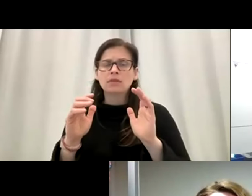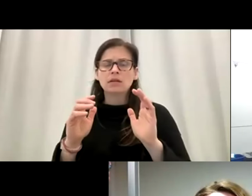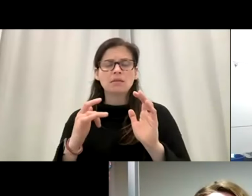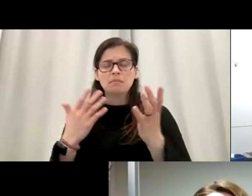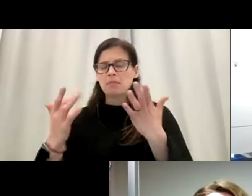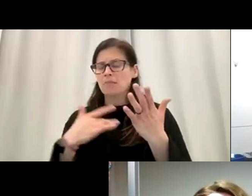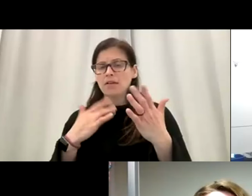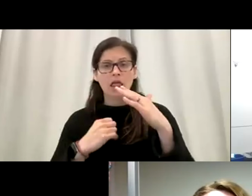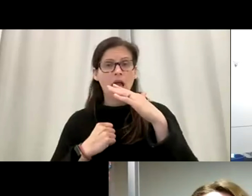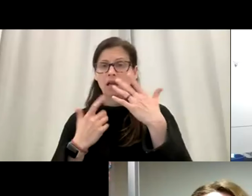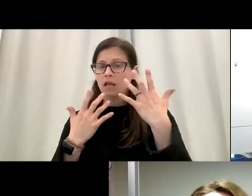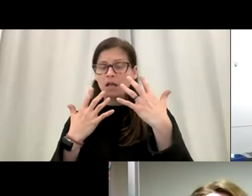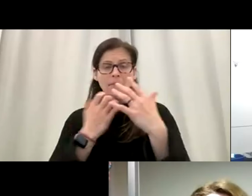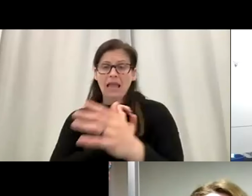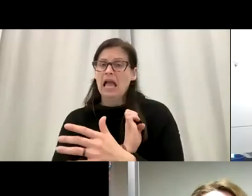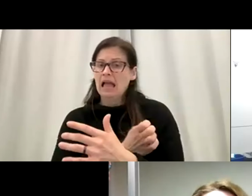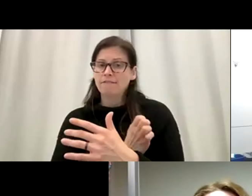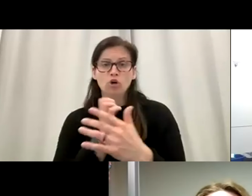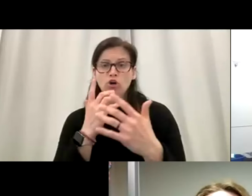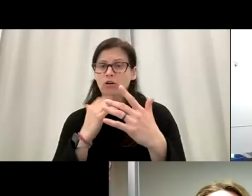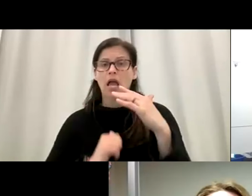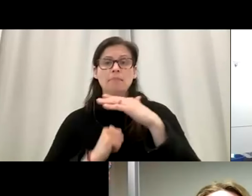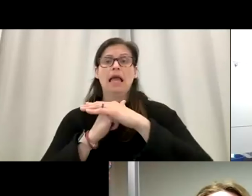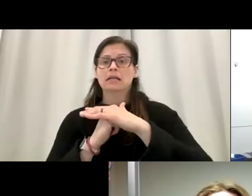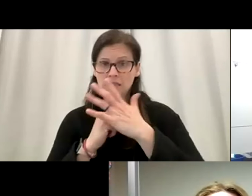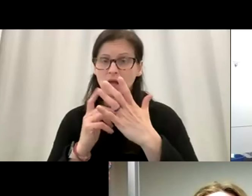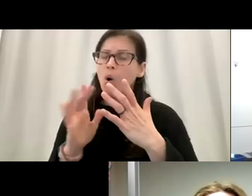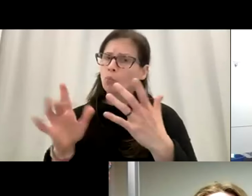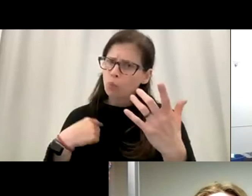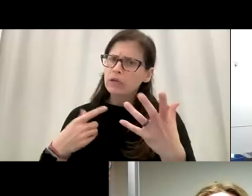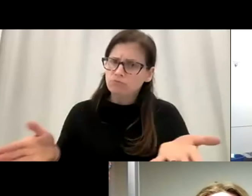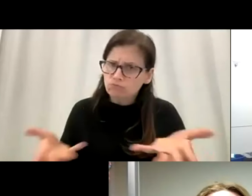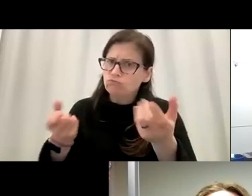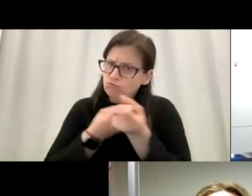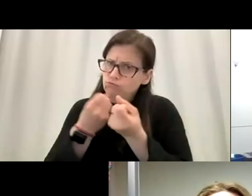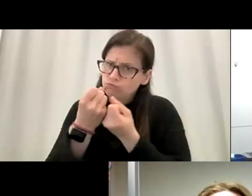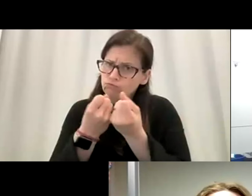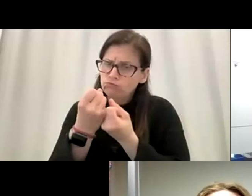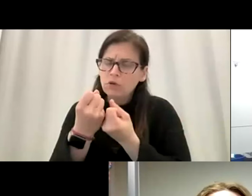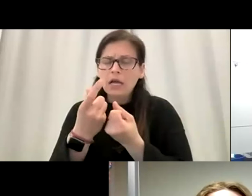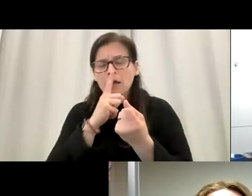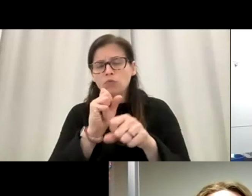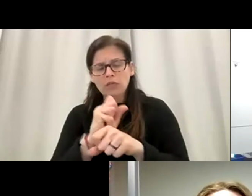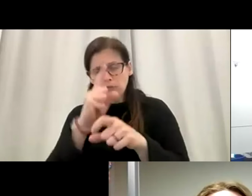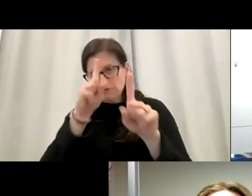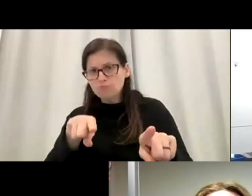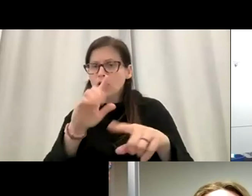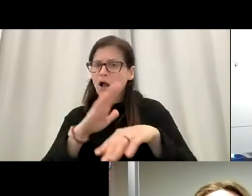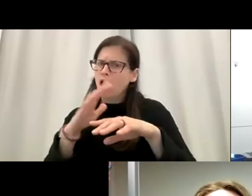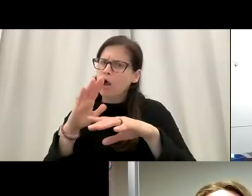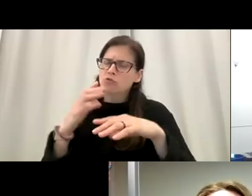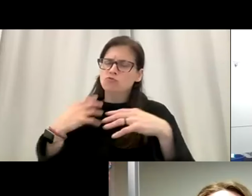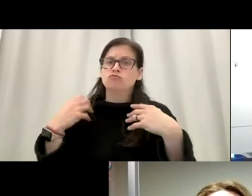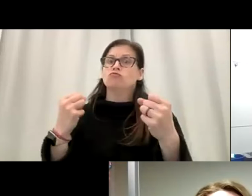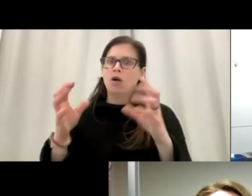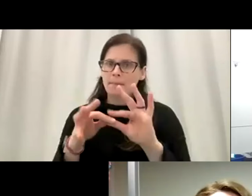to put into those efforts. And it didn't matter. Collectively, we settled on a really strong message. And I think through that,